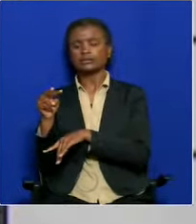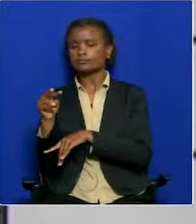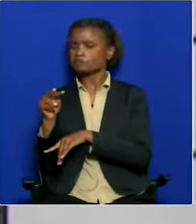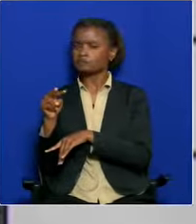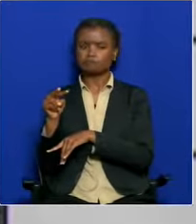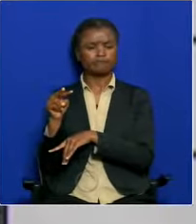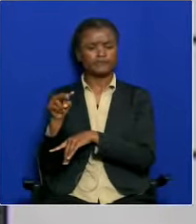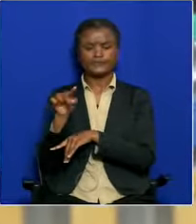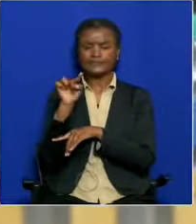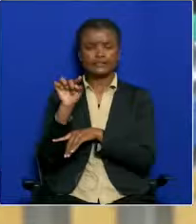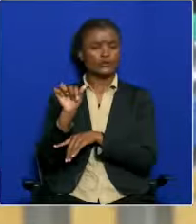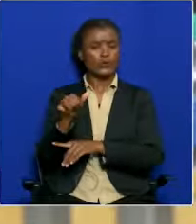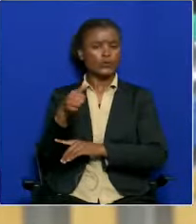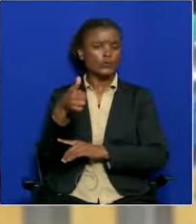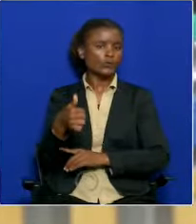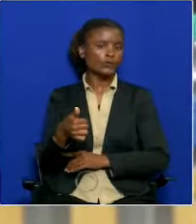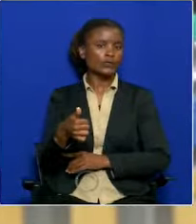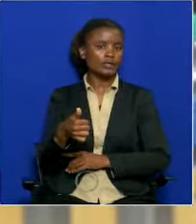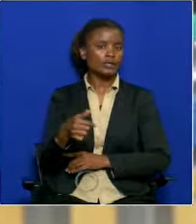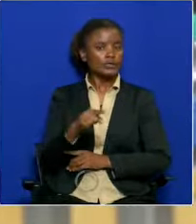would not have accepted that loan